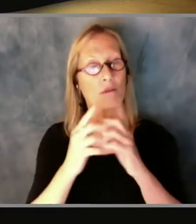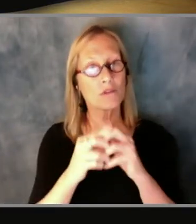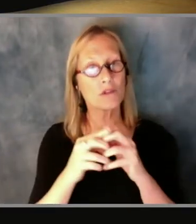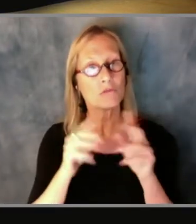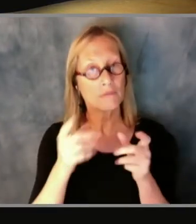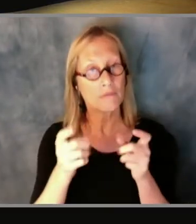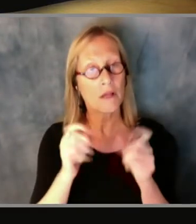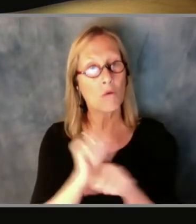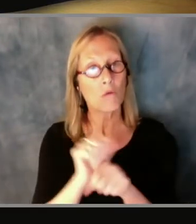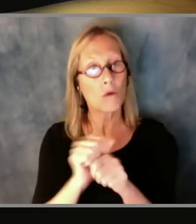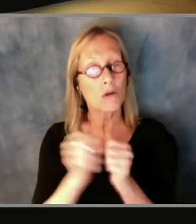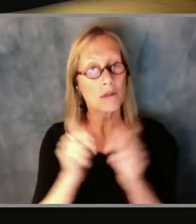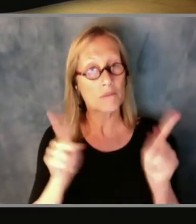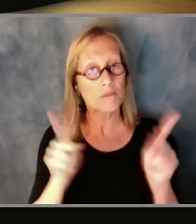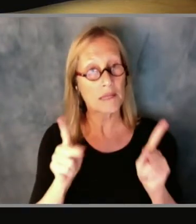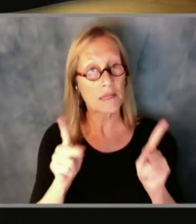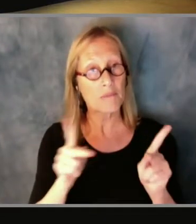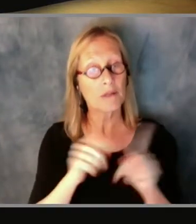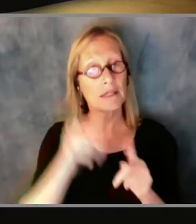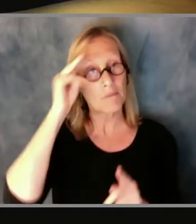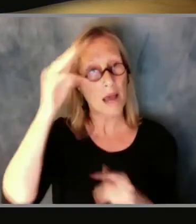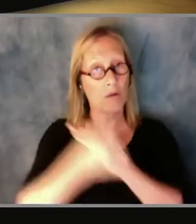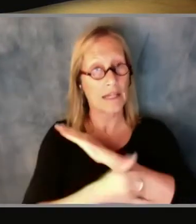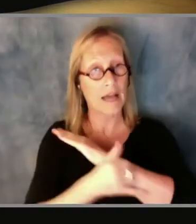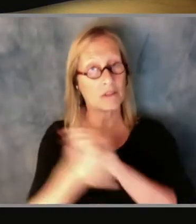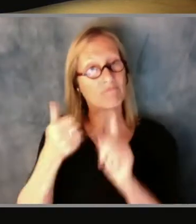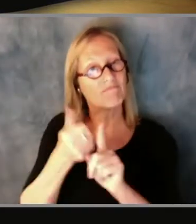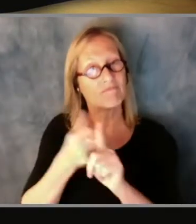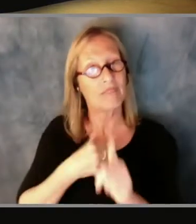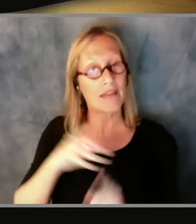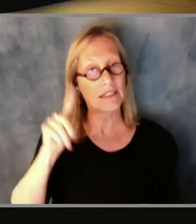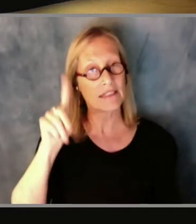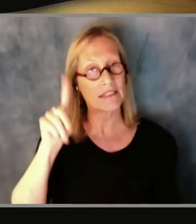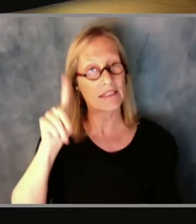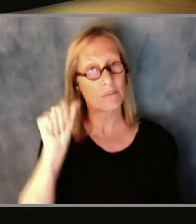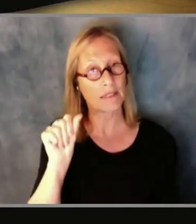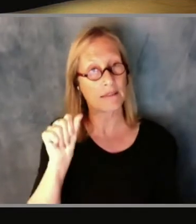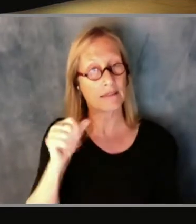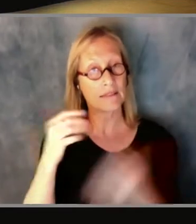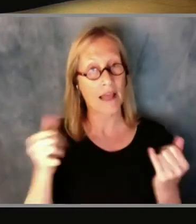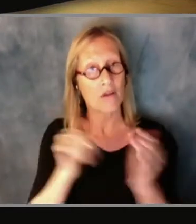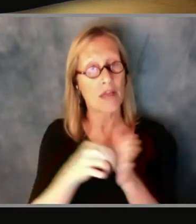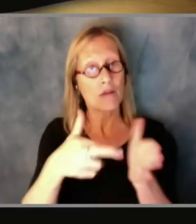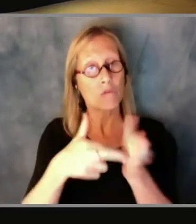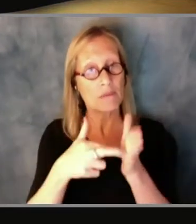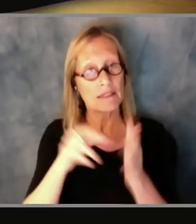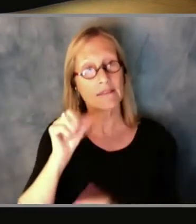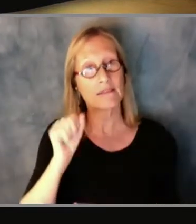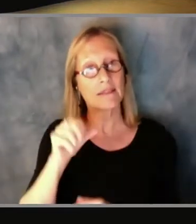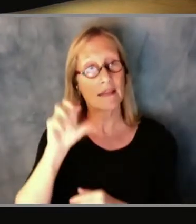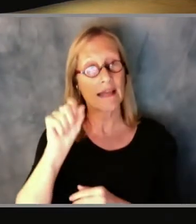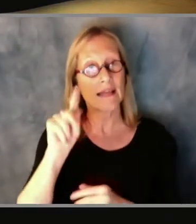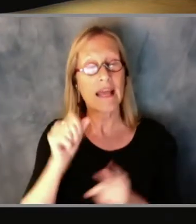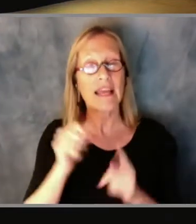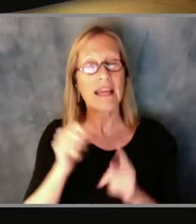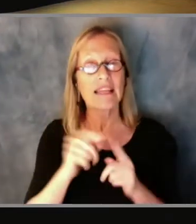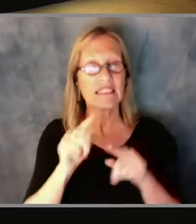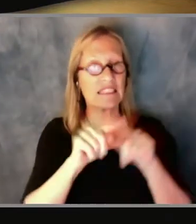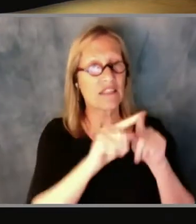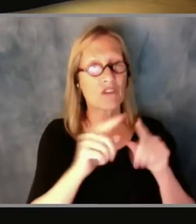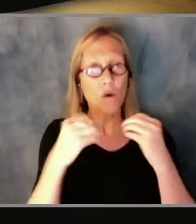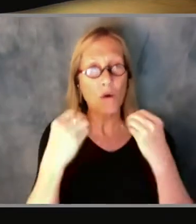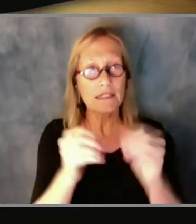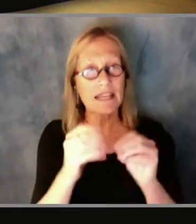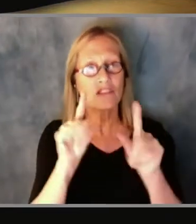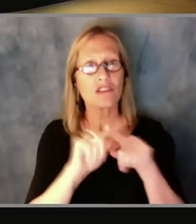The Maui Disability Alliance, MDA, represents agencies, organizations, and individuals